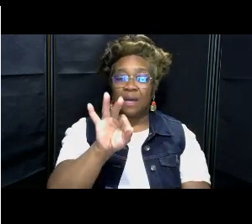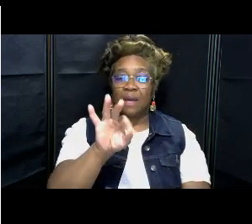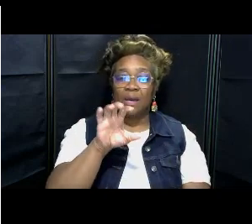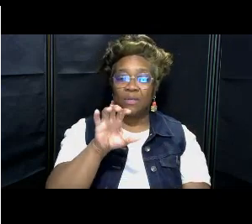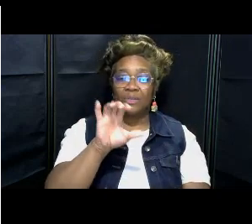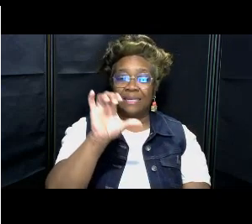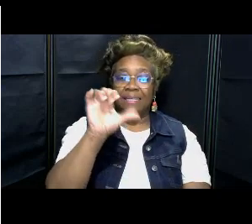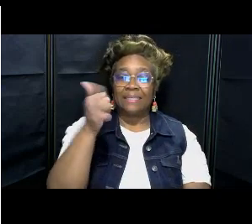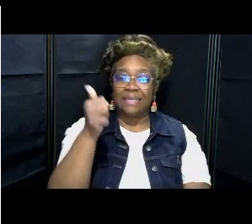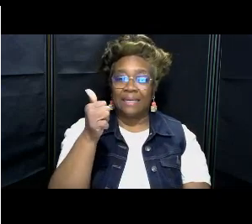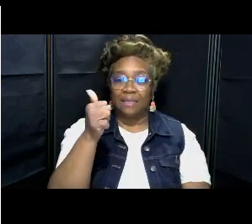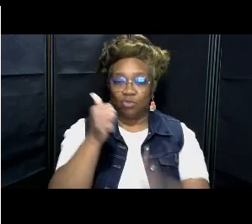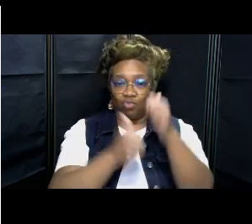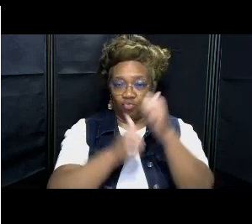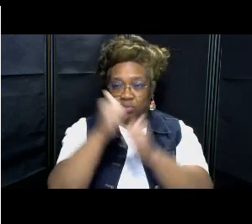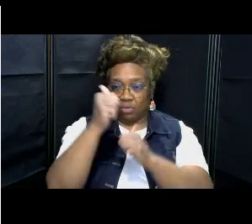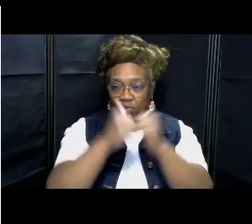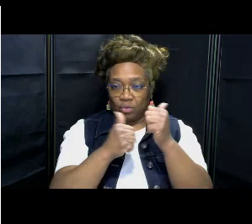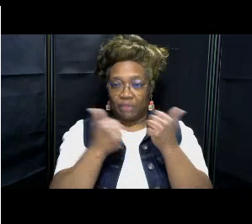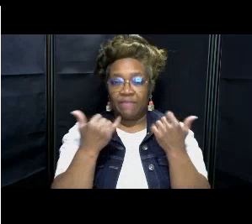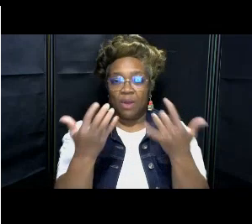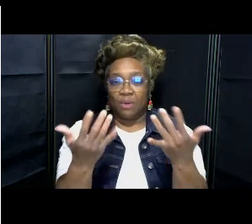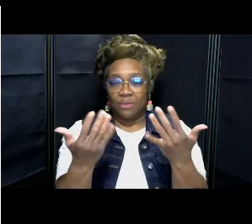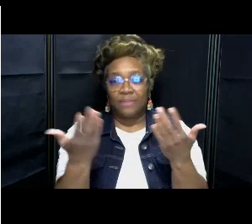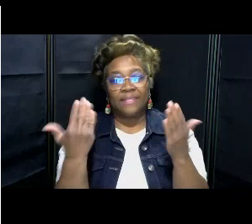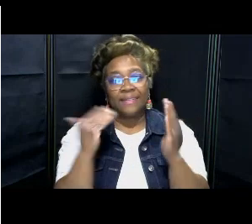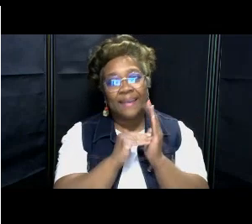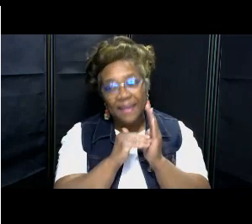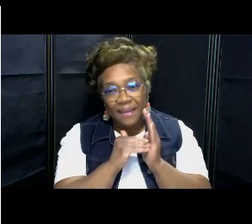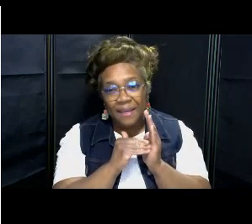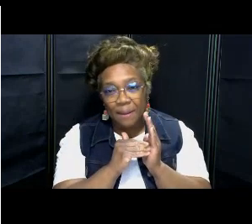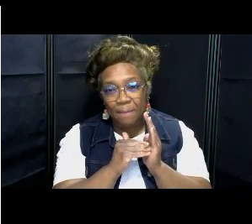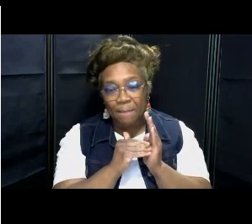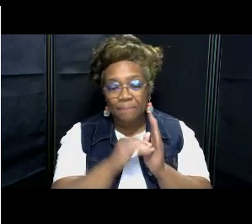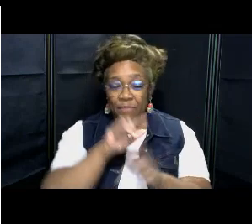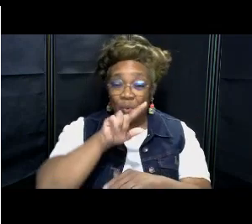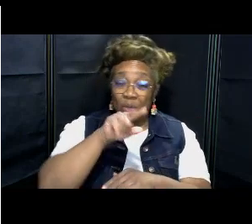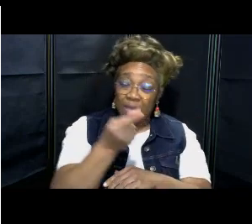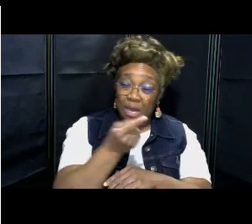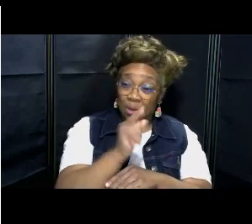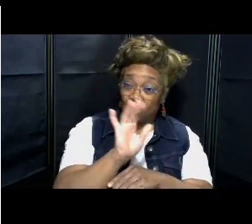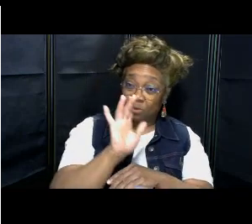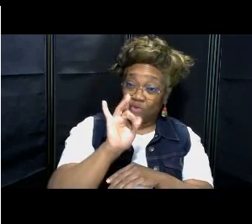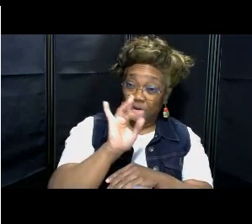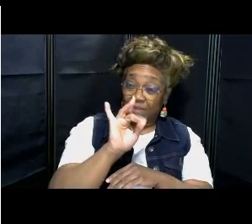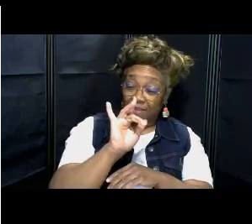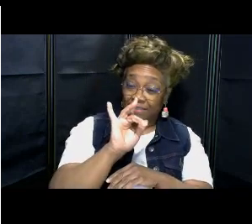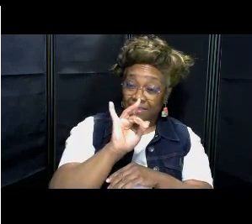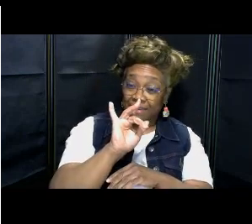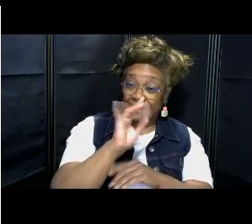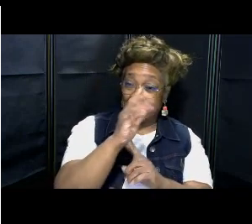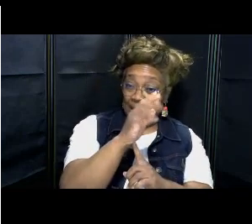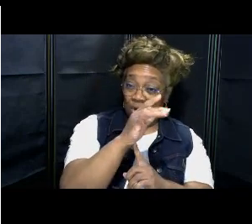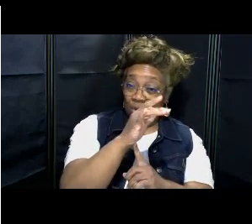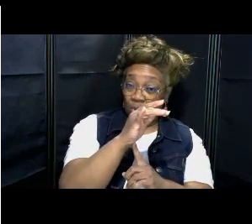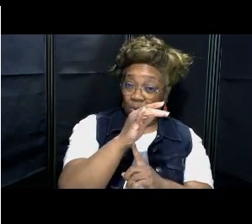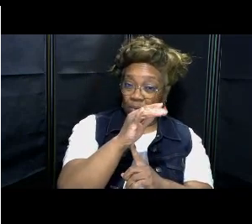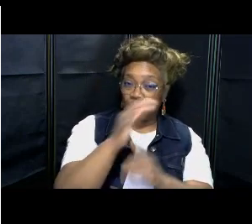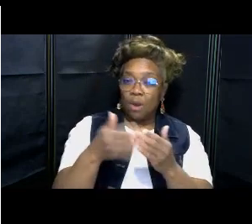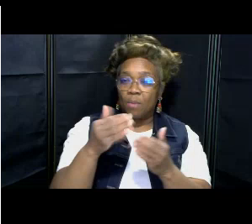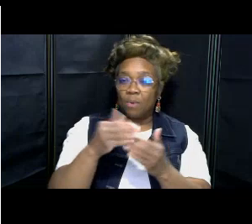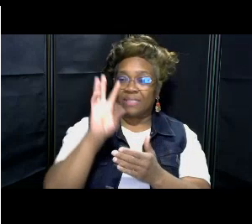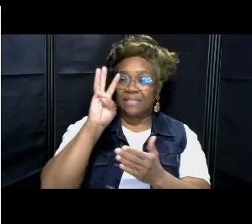5,910 structure fires. So again, that $1.25 candle, almost 6,000 fires are